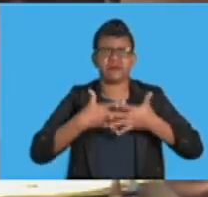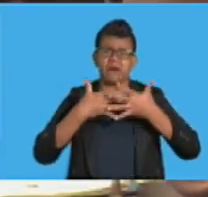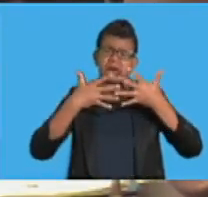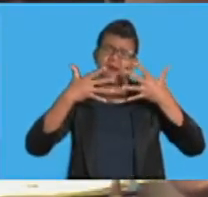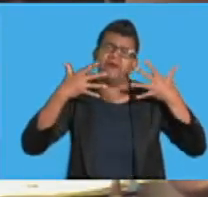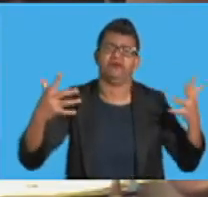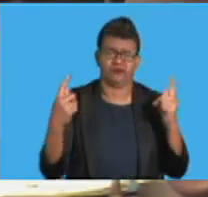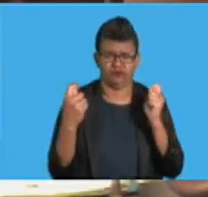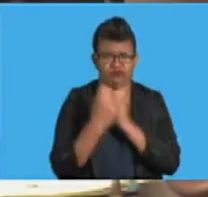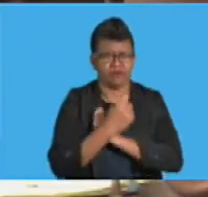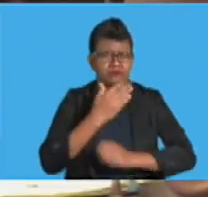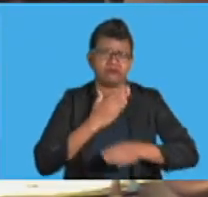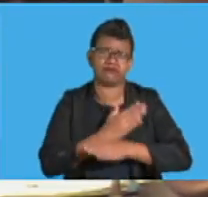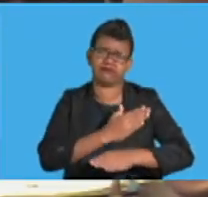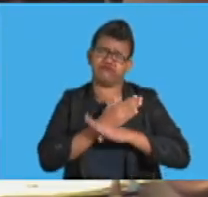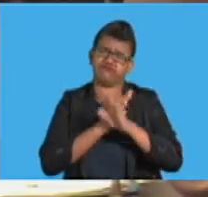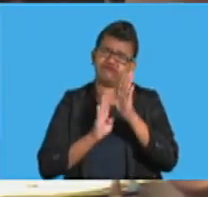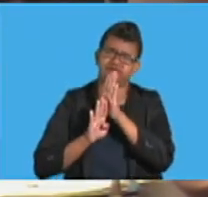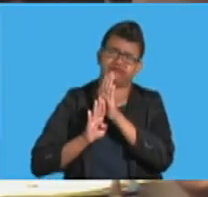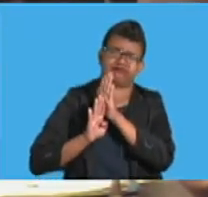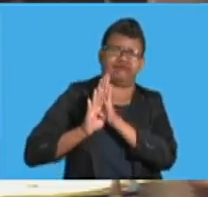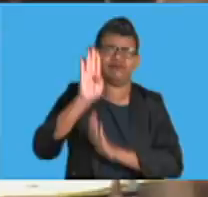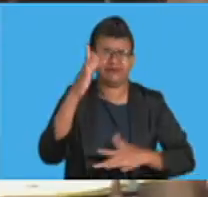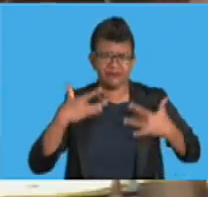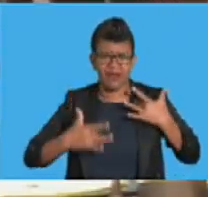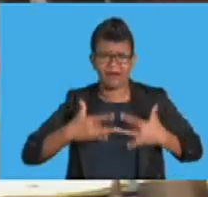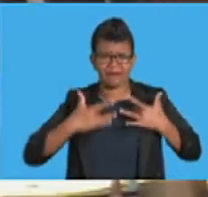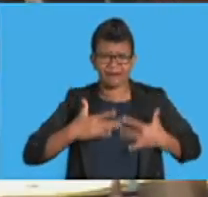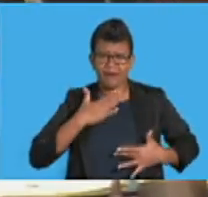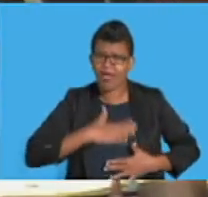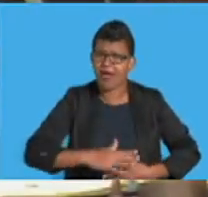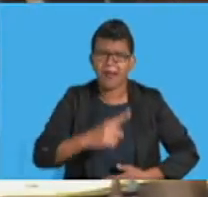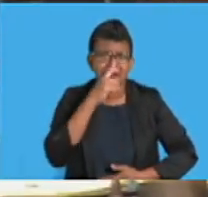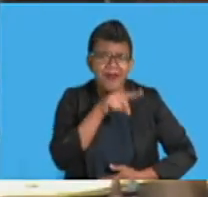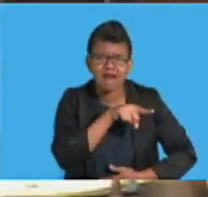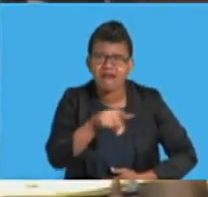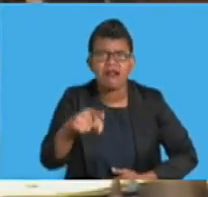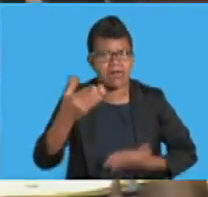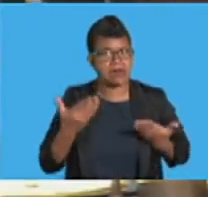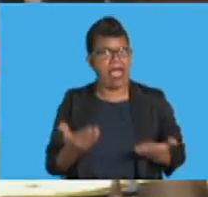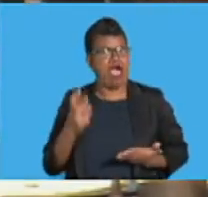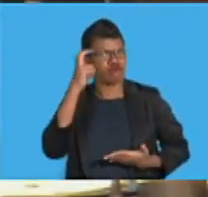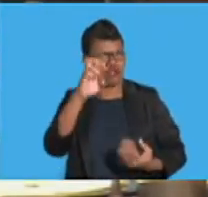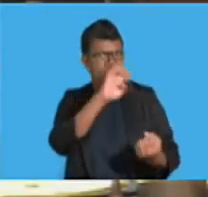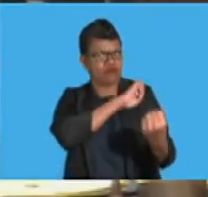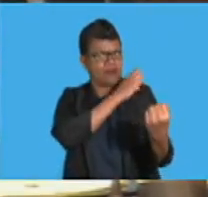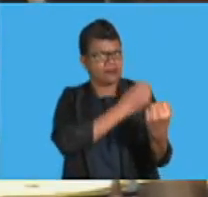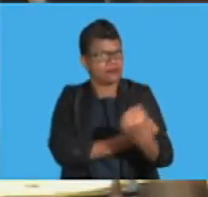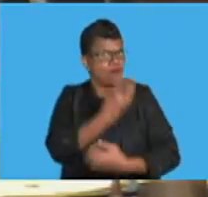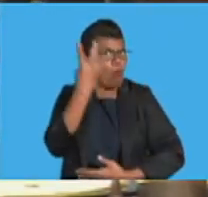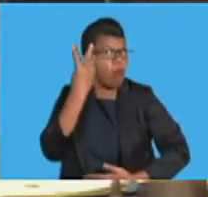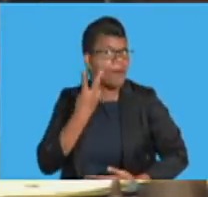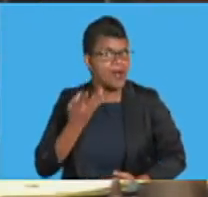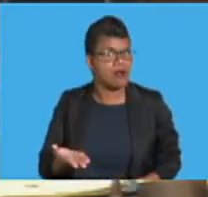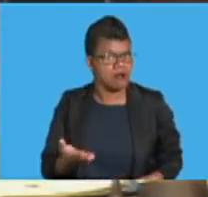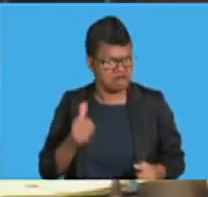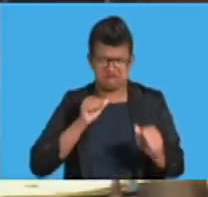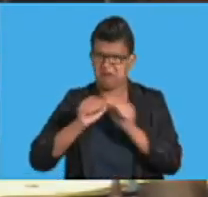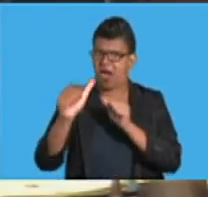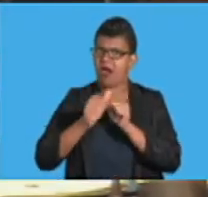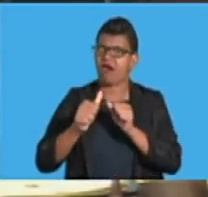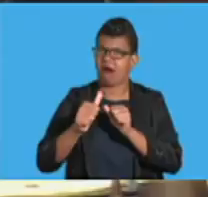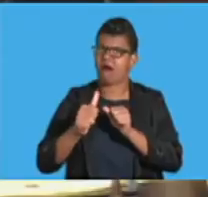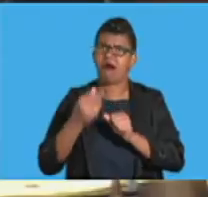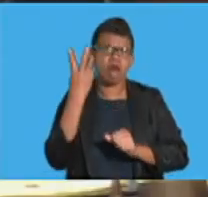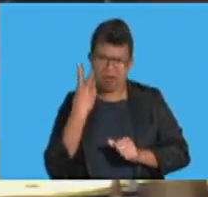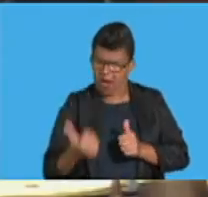improving the lives of ordinary Fijians. Improvements in training and empowering of women, better allowances for destitute persons and senior citizens and